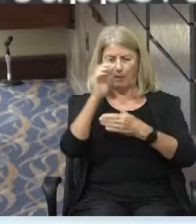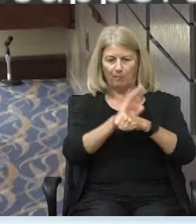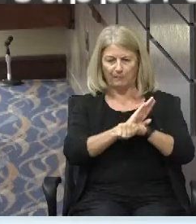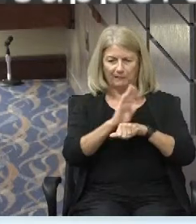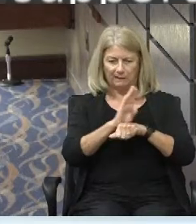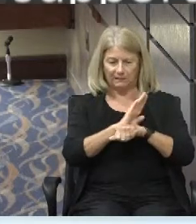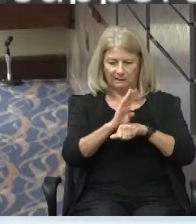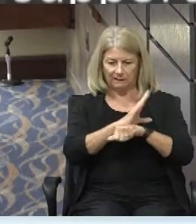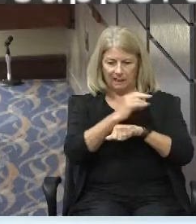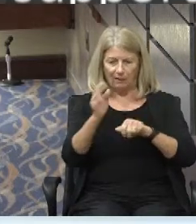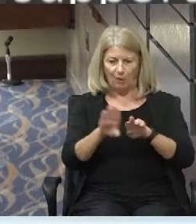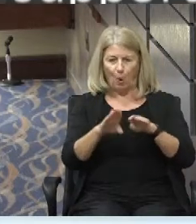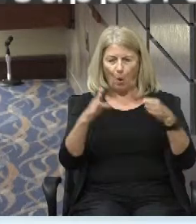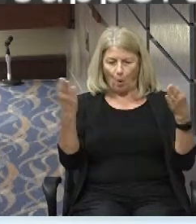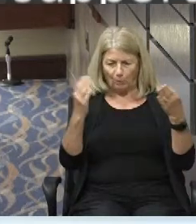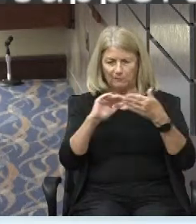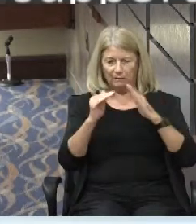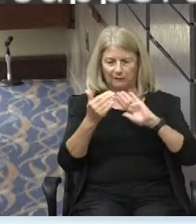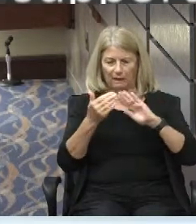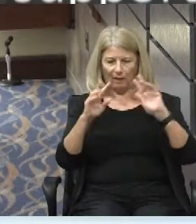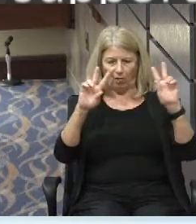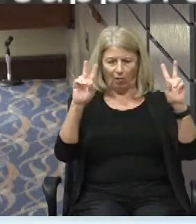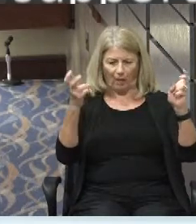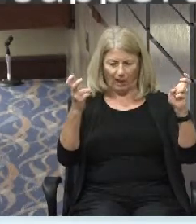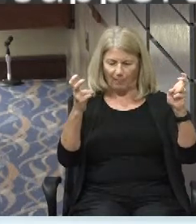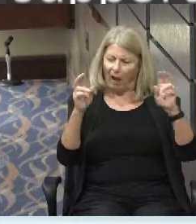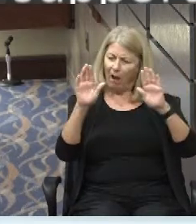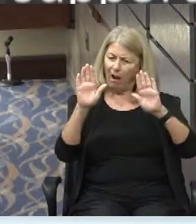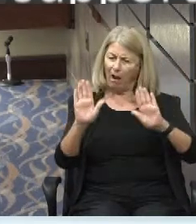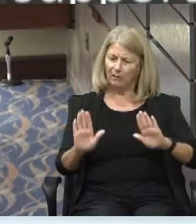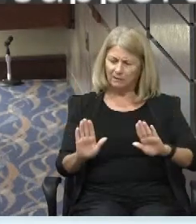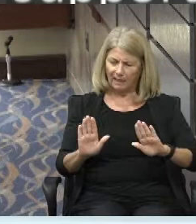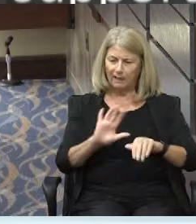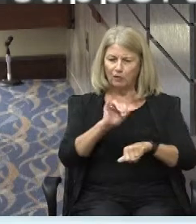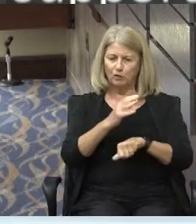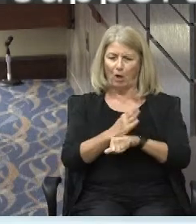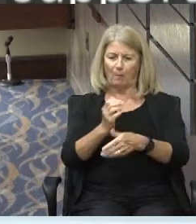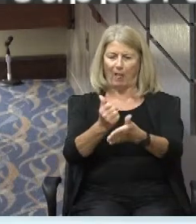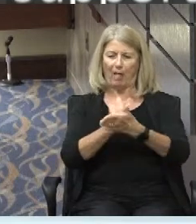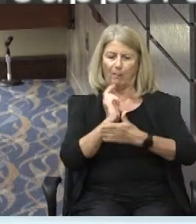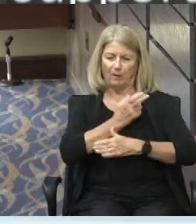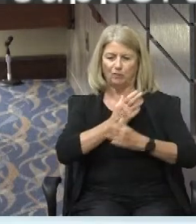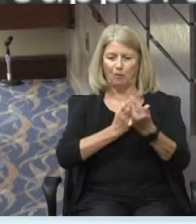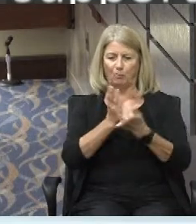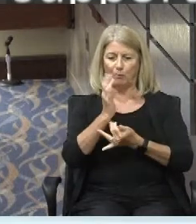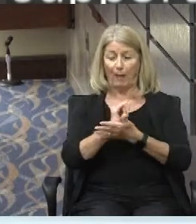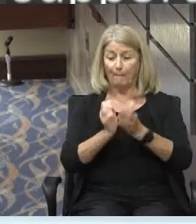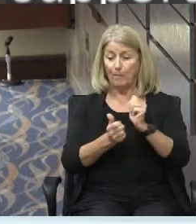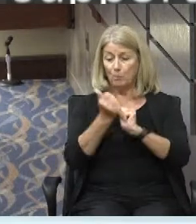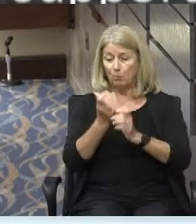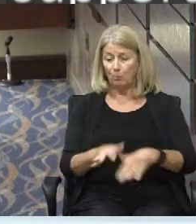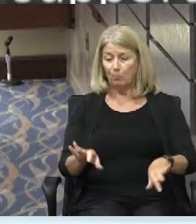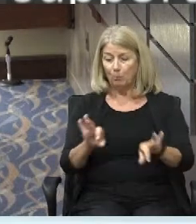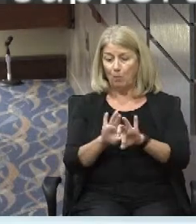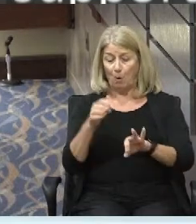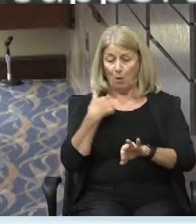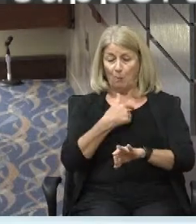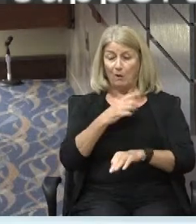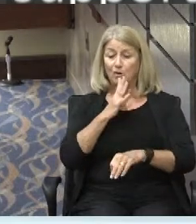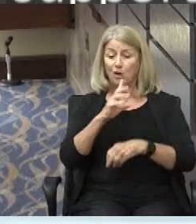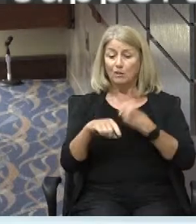again, the Open Cities team, they've done an outstanding job of helping us through that. And most importantly, we've talked about it before with the My Waco